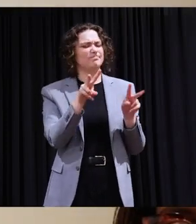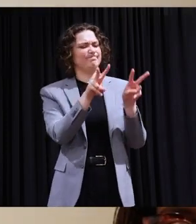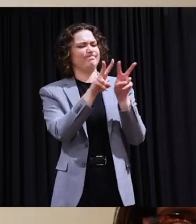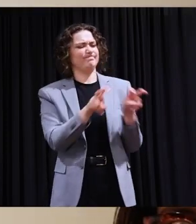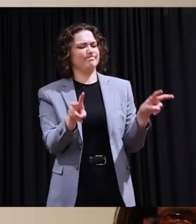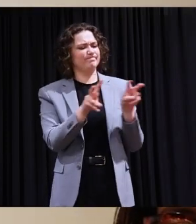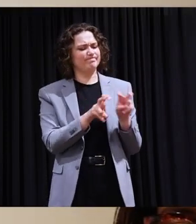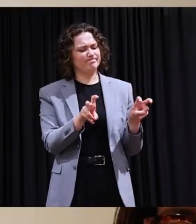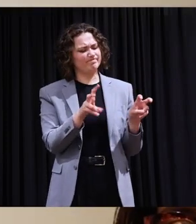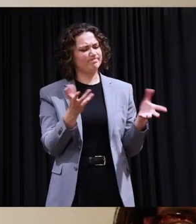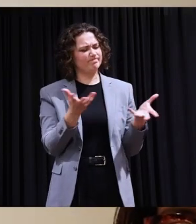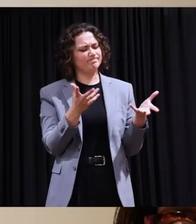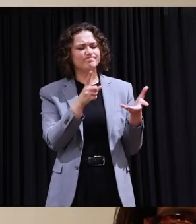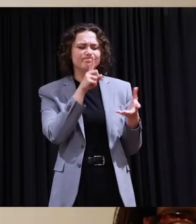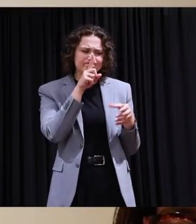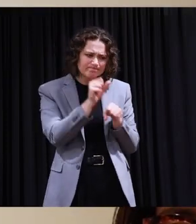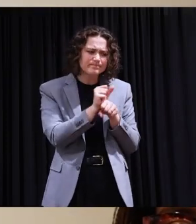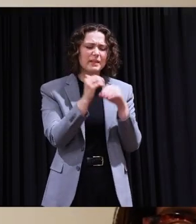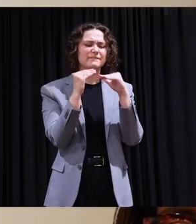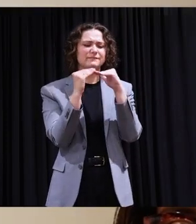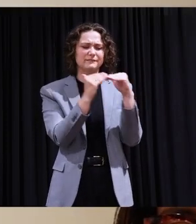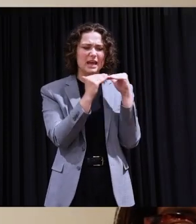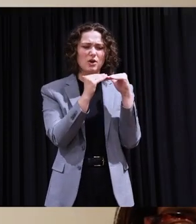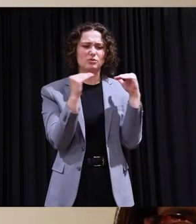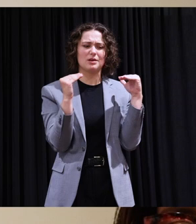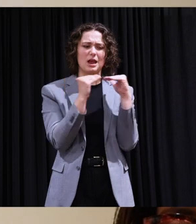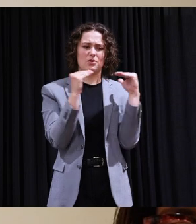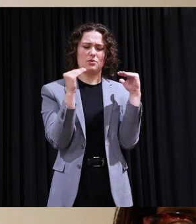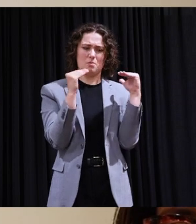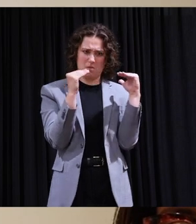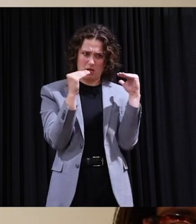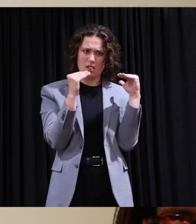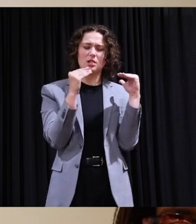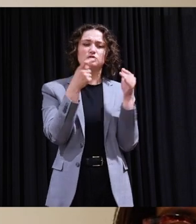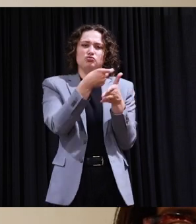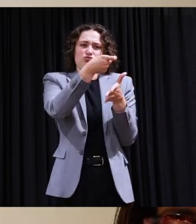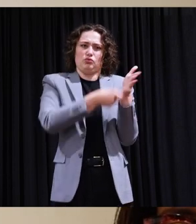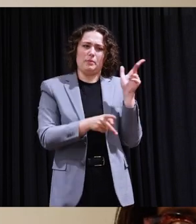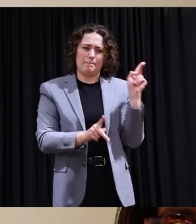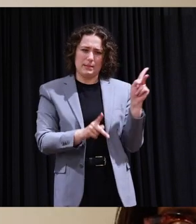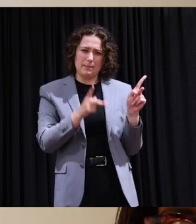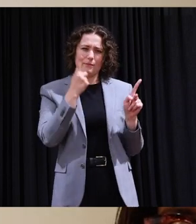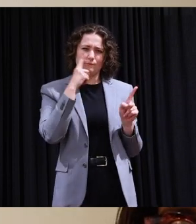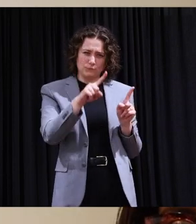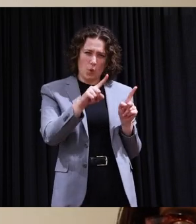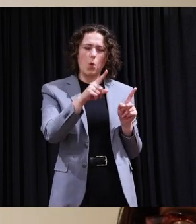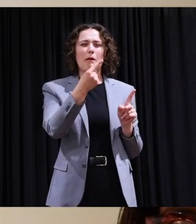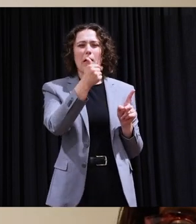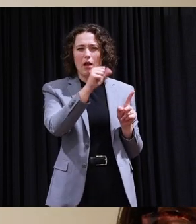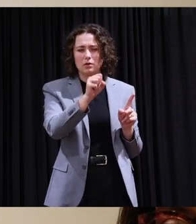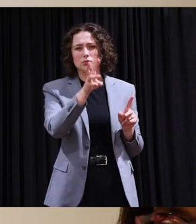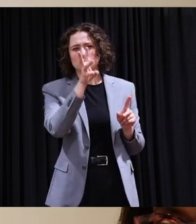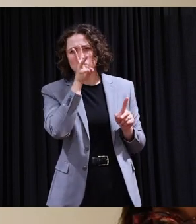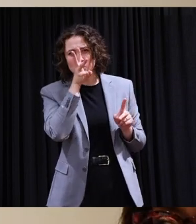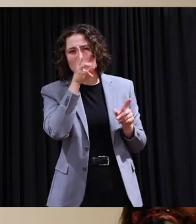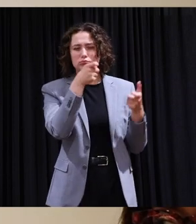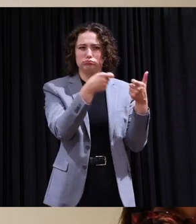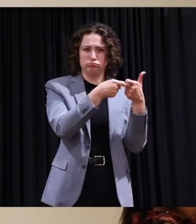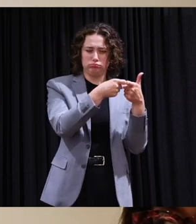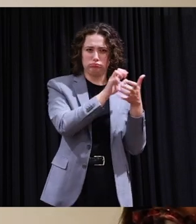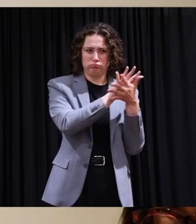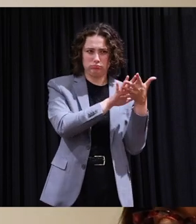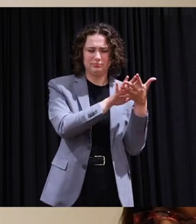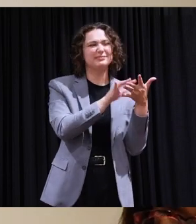really is a fair, equitable way to charge people for your utilities. If you're making below the average median